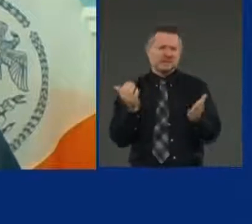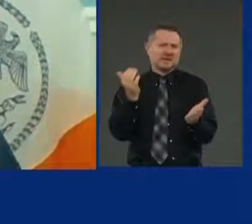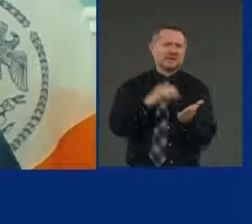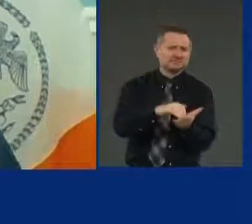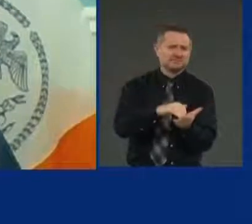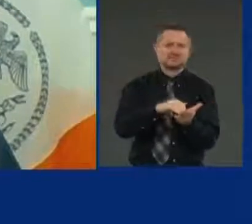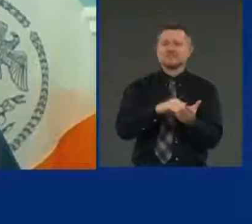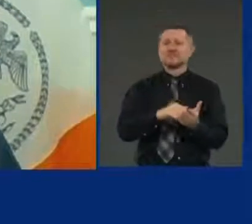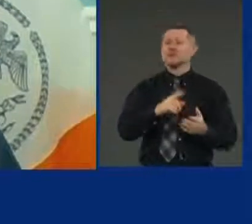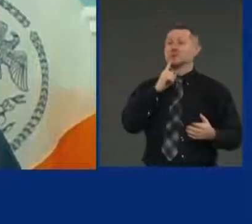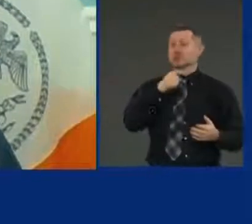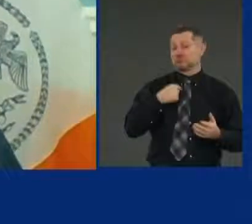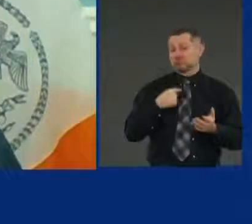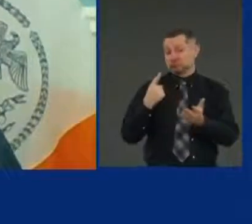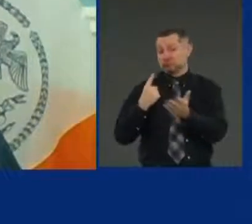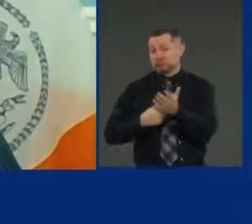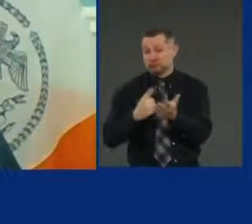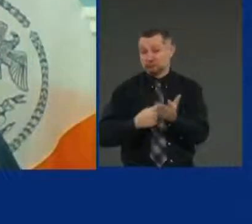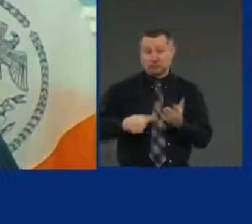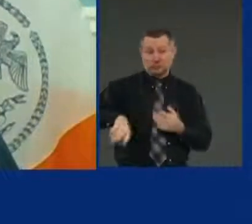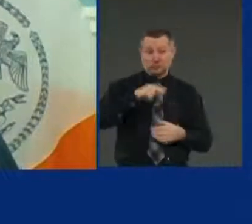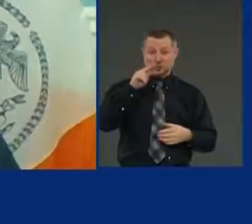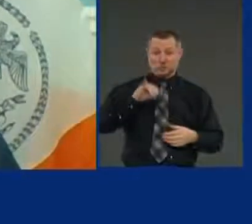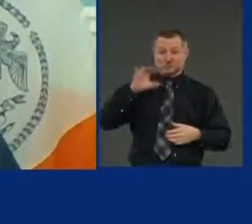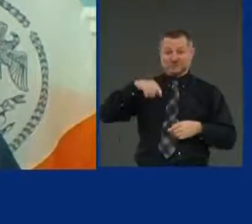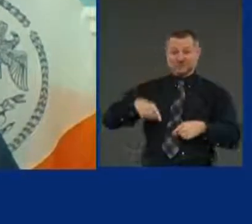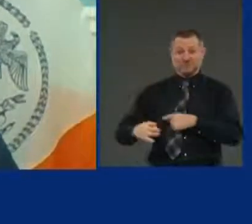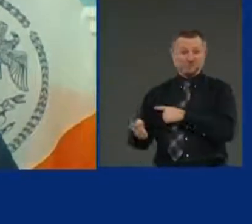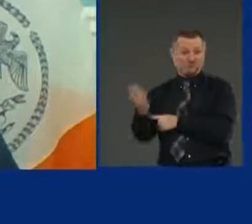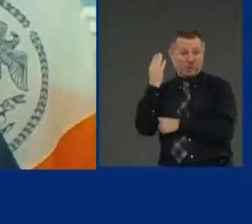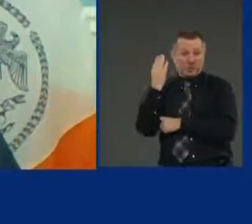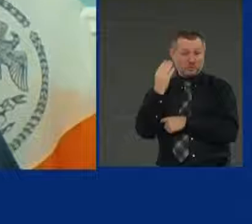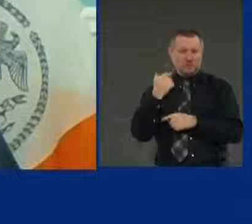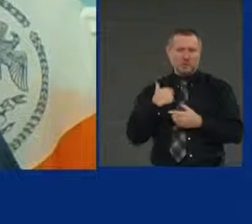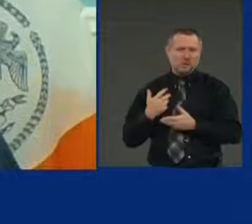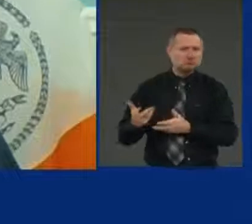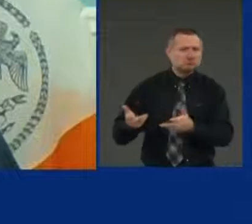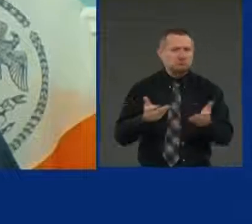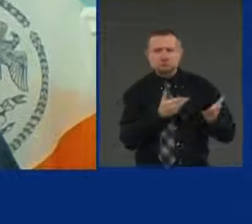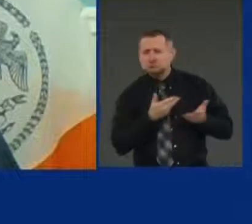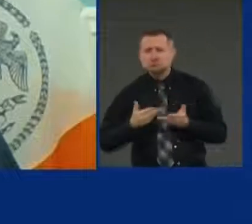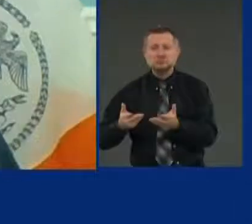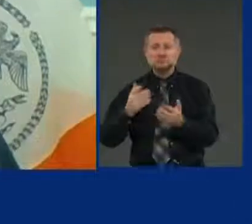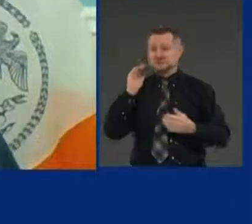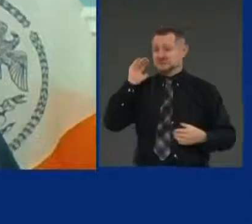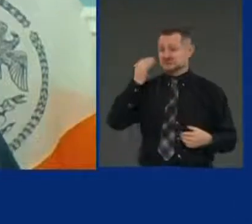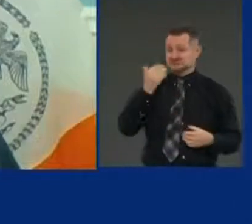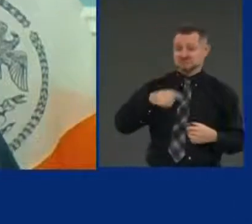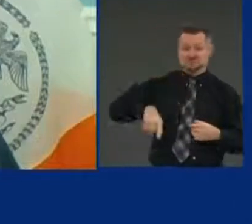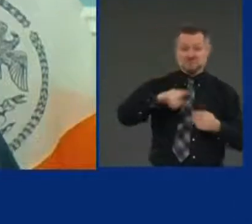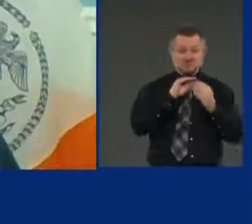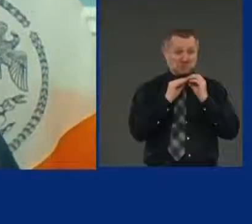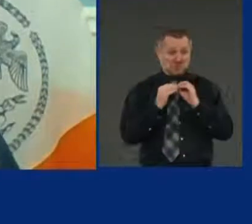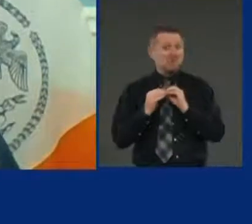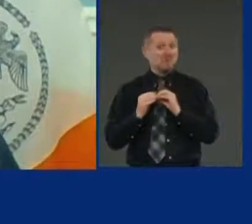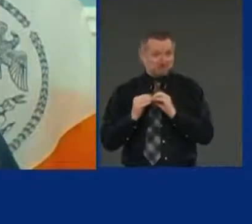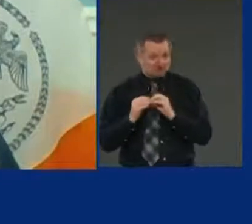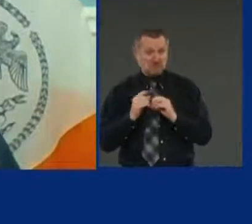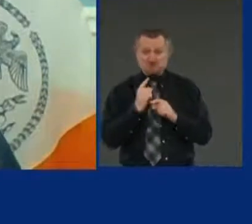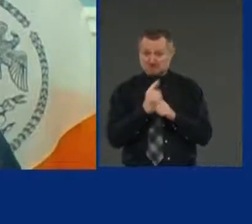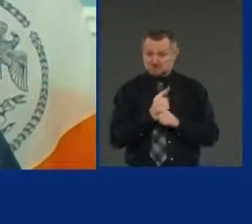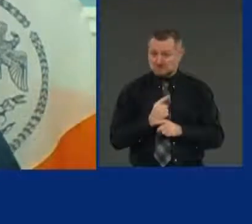when I talked to the people of this city this morning, I told them that the indicators are moving absolutely in the right